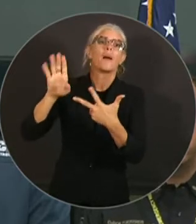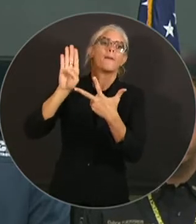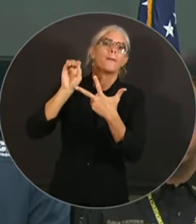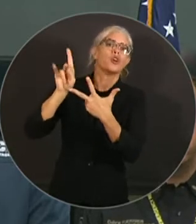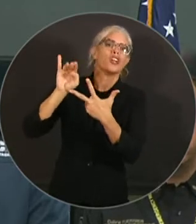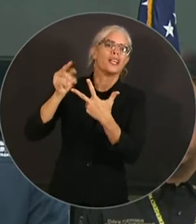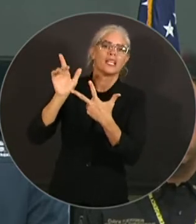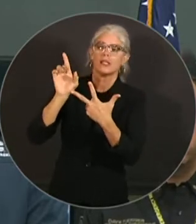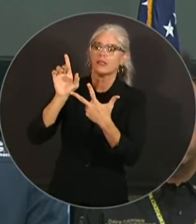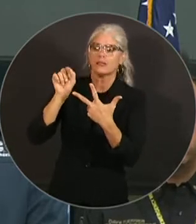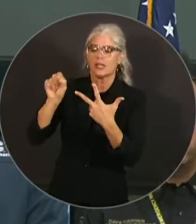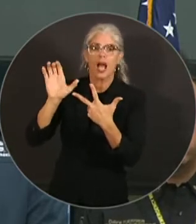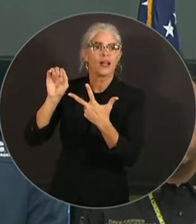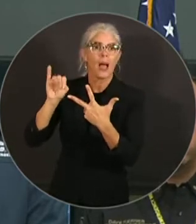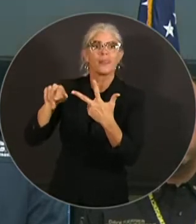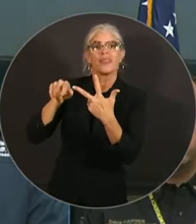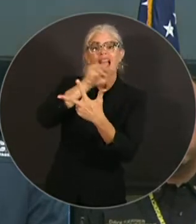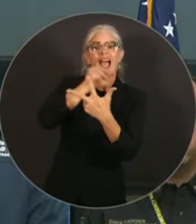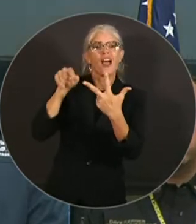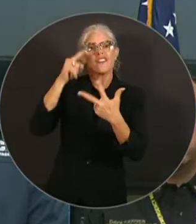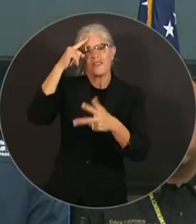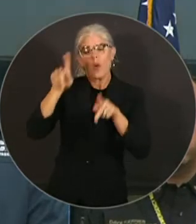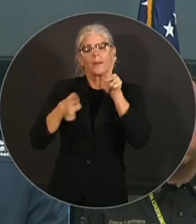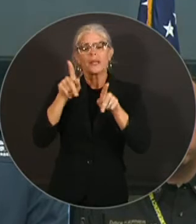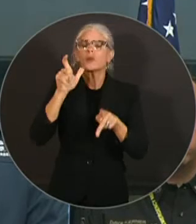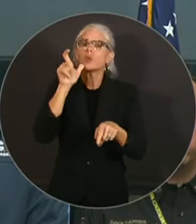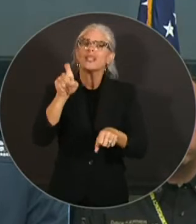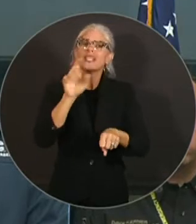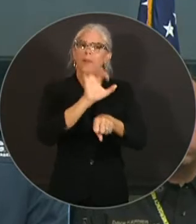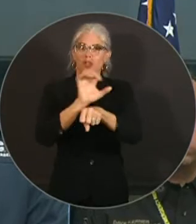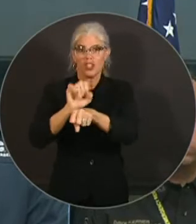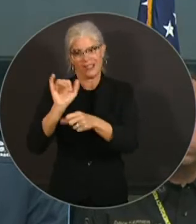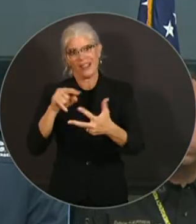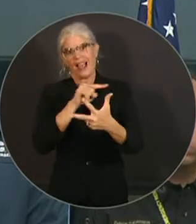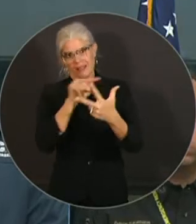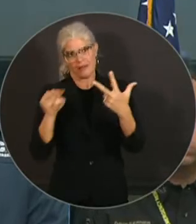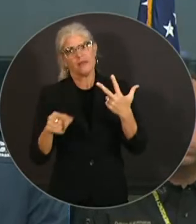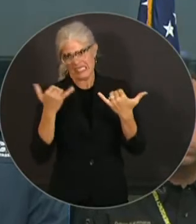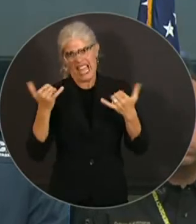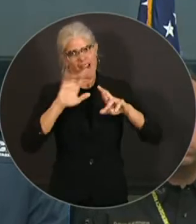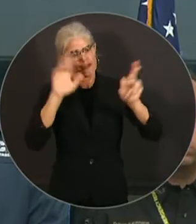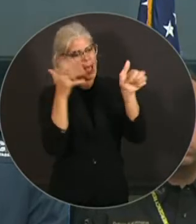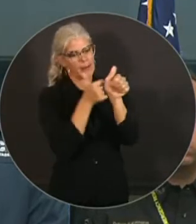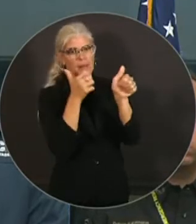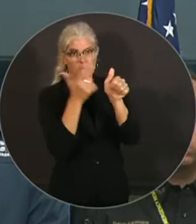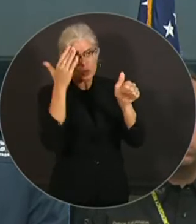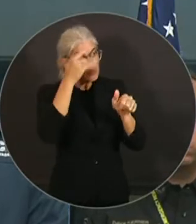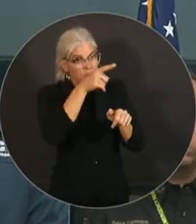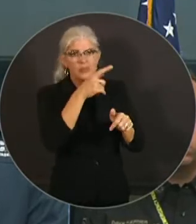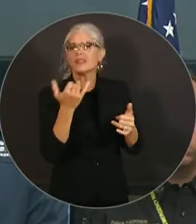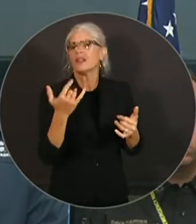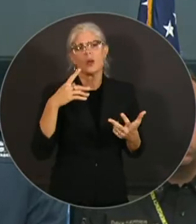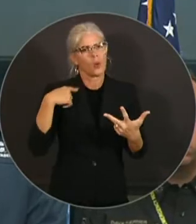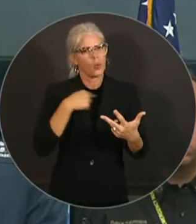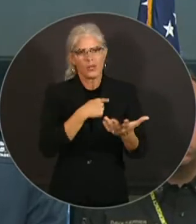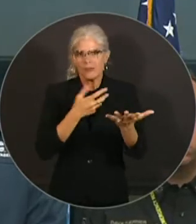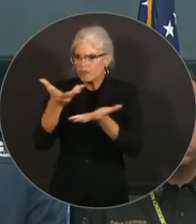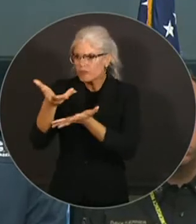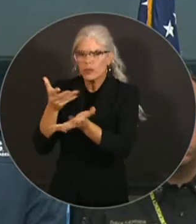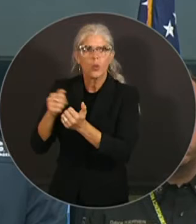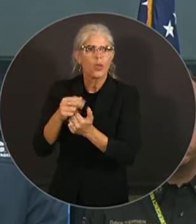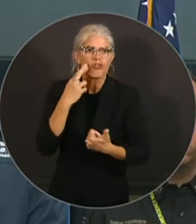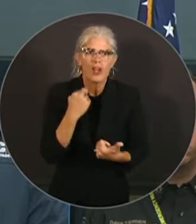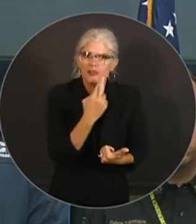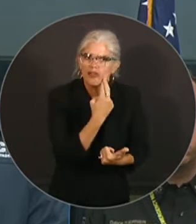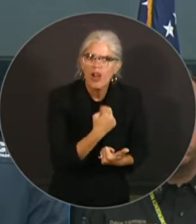will continue to provide real-time hotel availability and lodging resources. We're working with the Florida Restaurant and Lodging